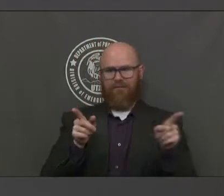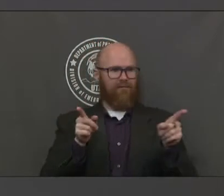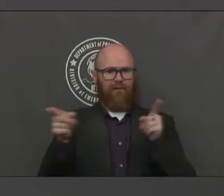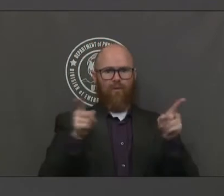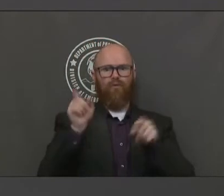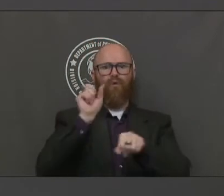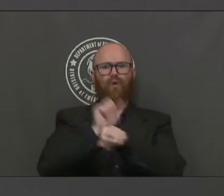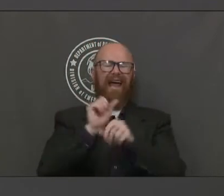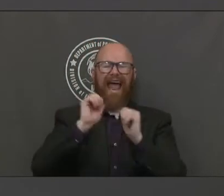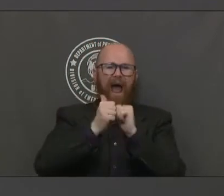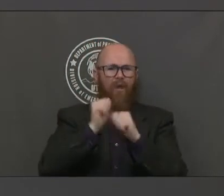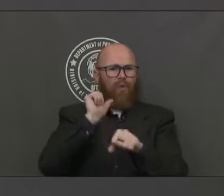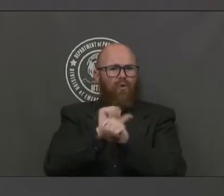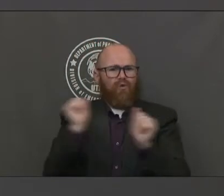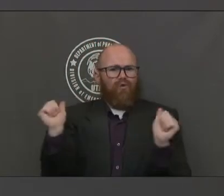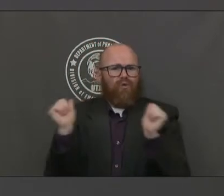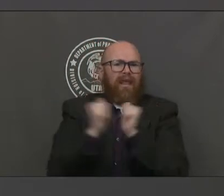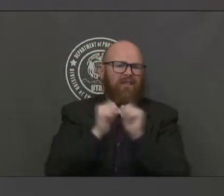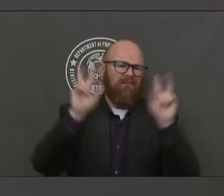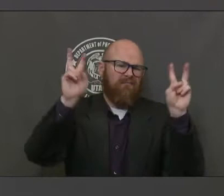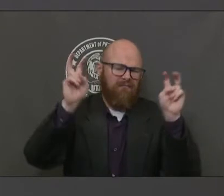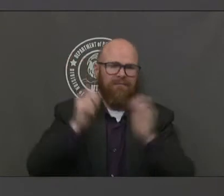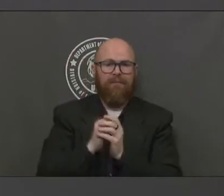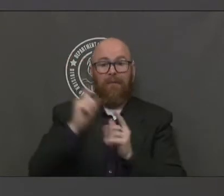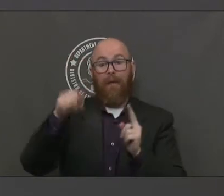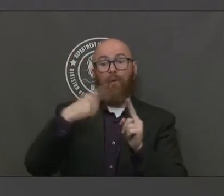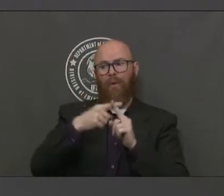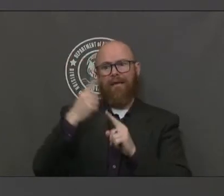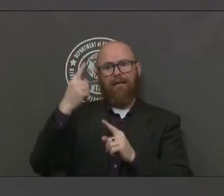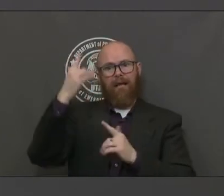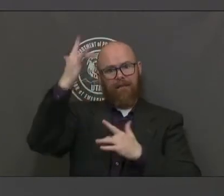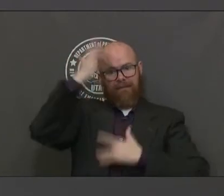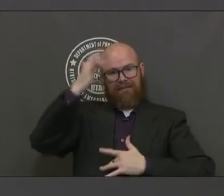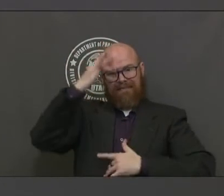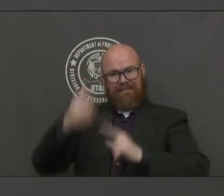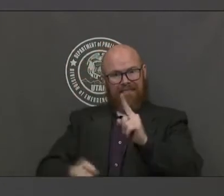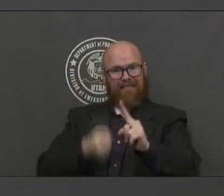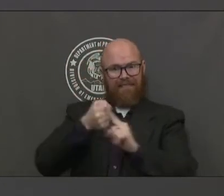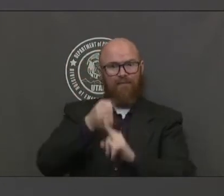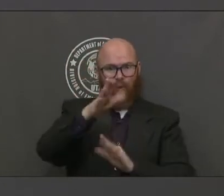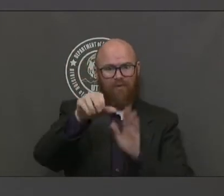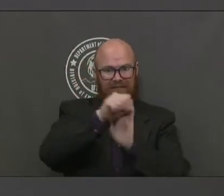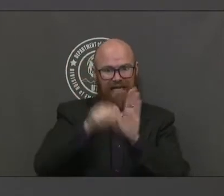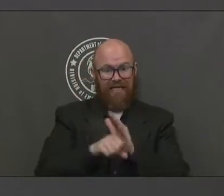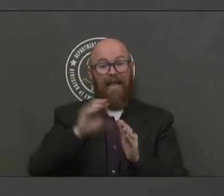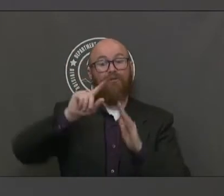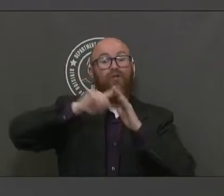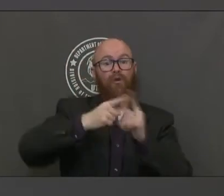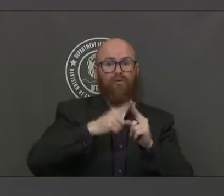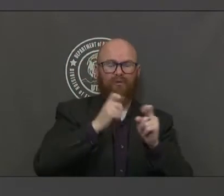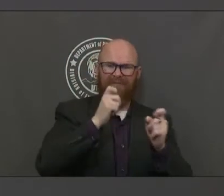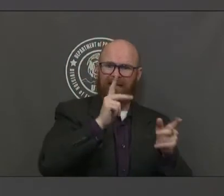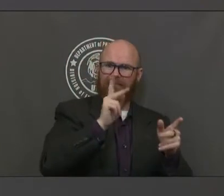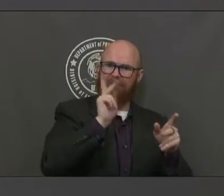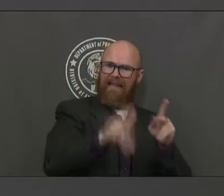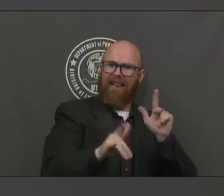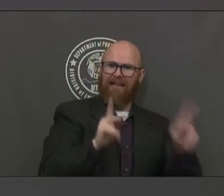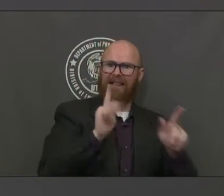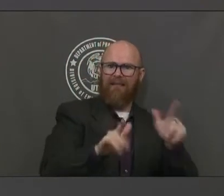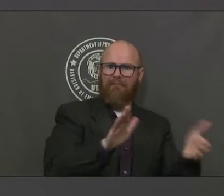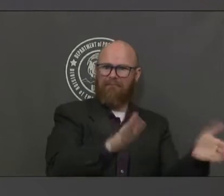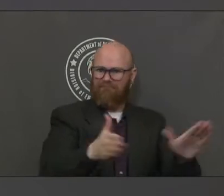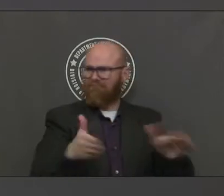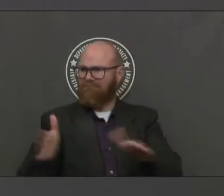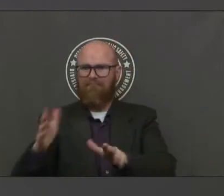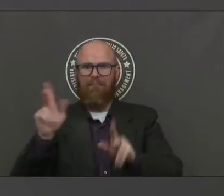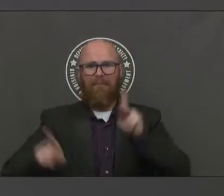When we have a disease that is killing people and has a potential to overwhelm our hospitals.